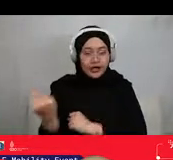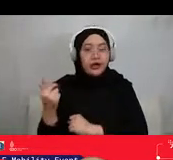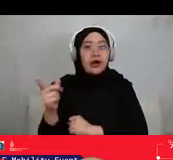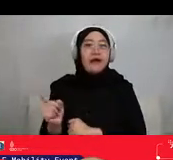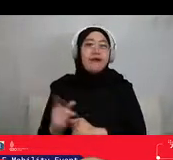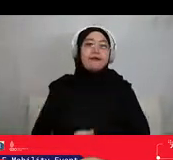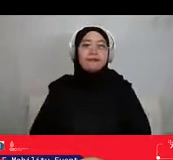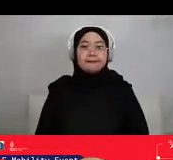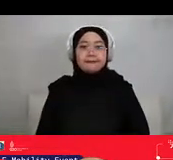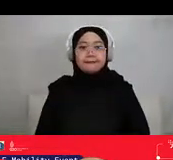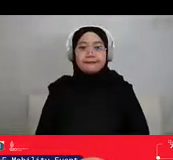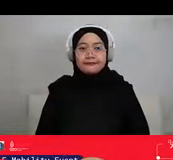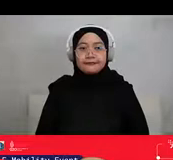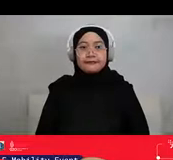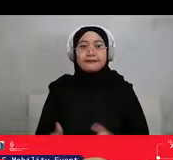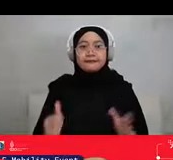Next, please.